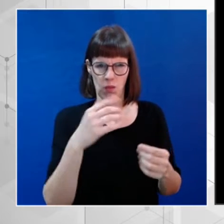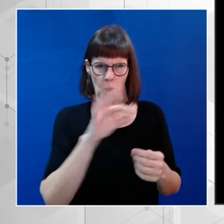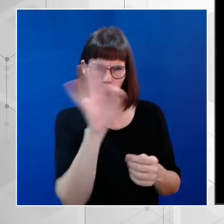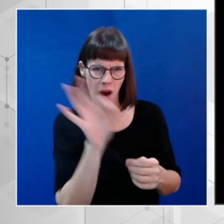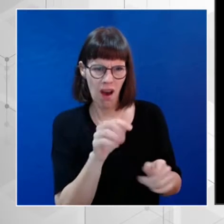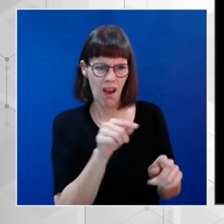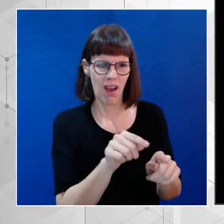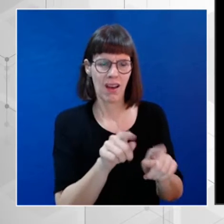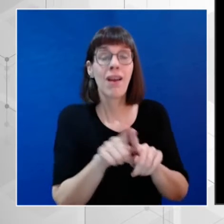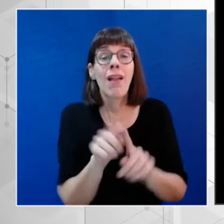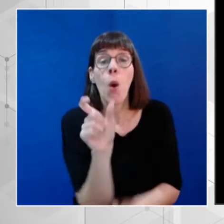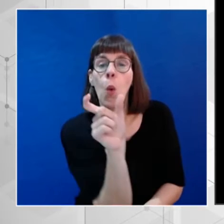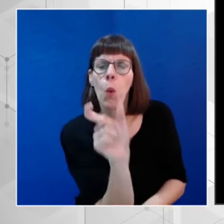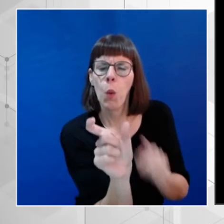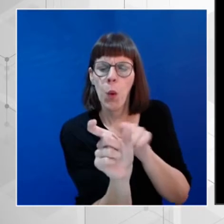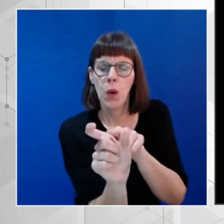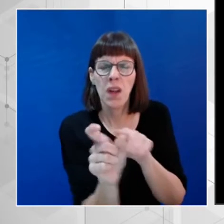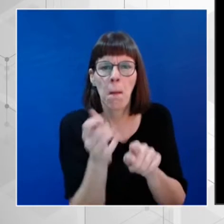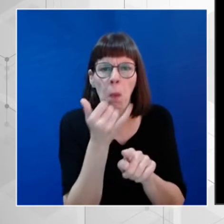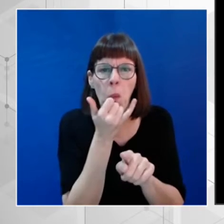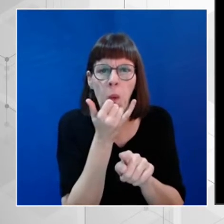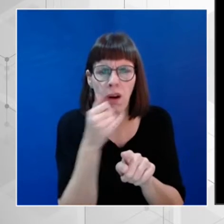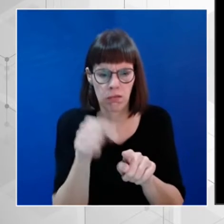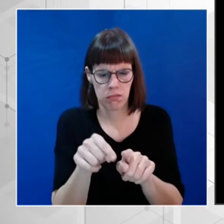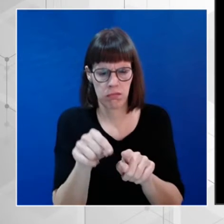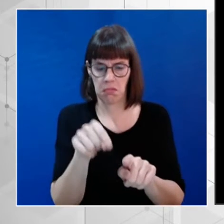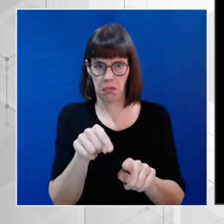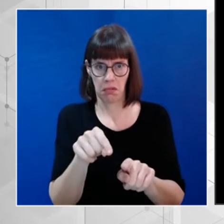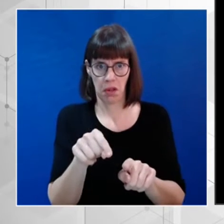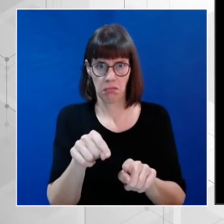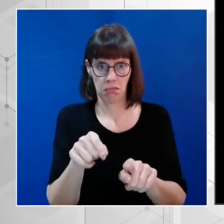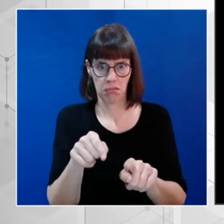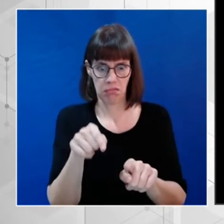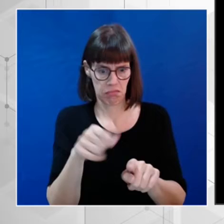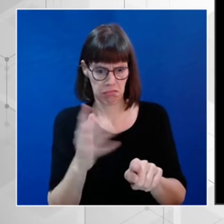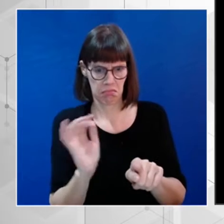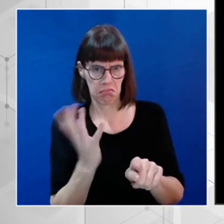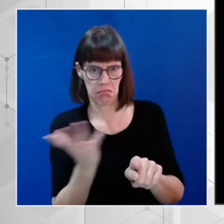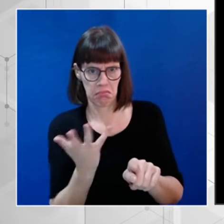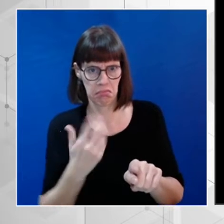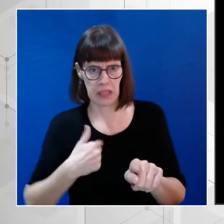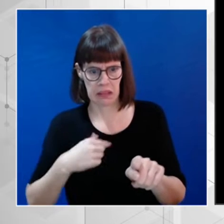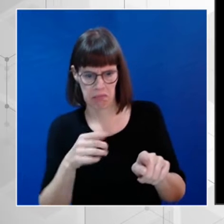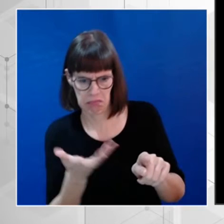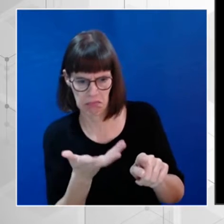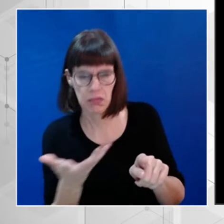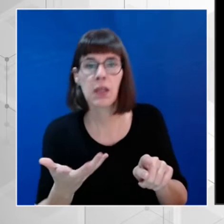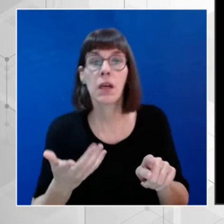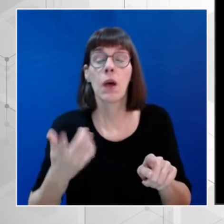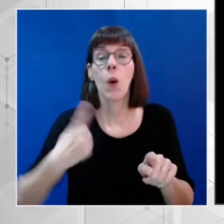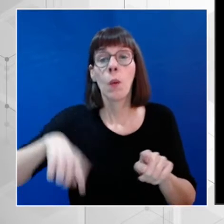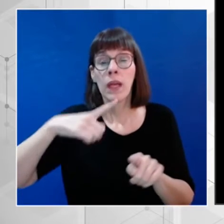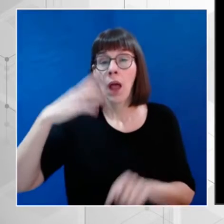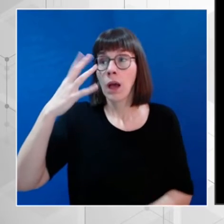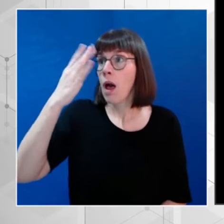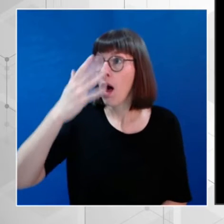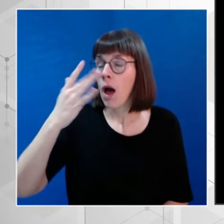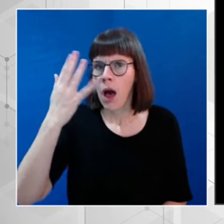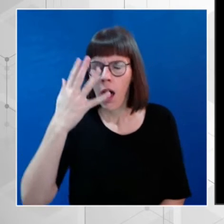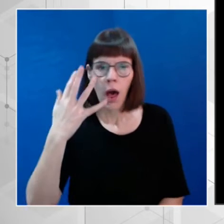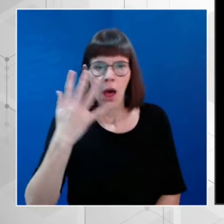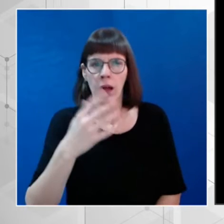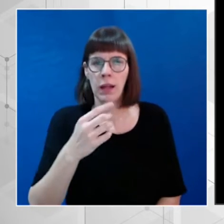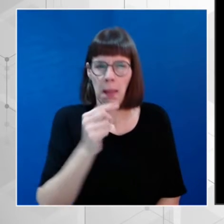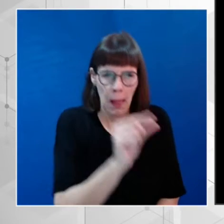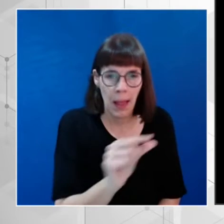Am I supposed to do anything about it? And we can ruminate over these a lot. And we can